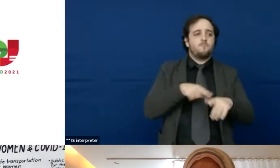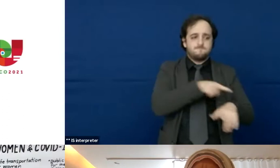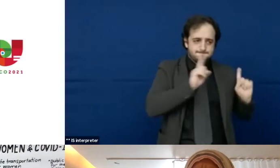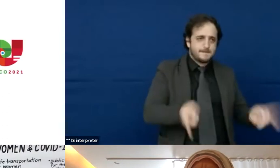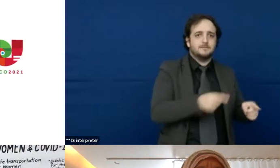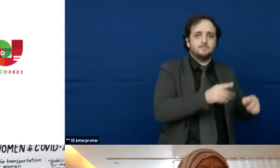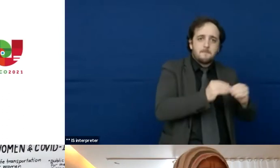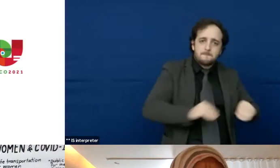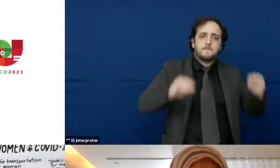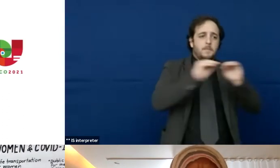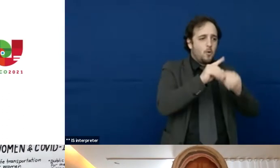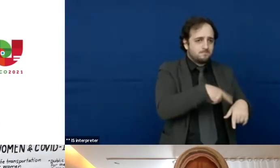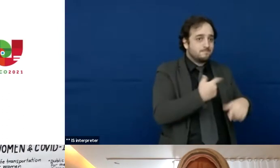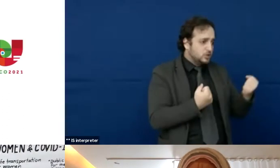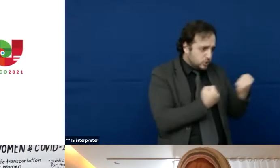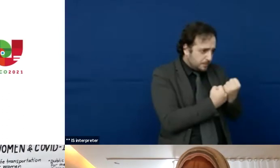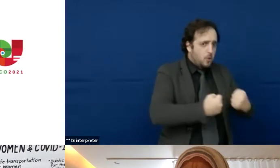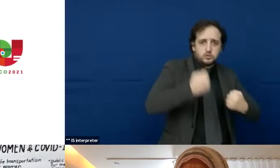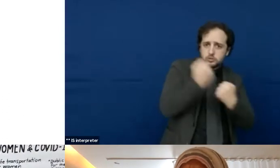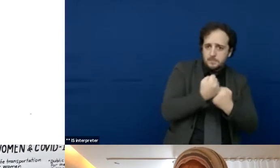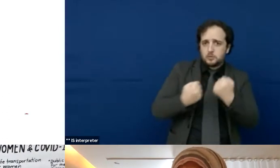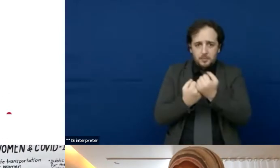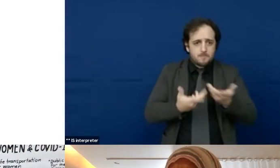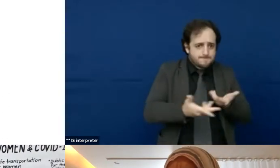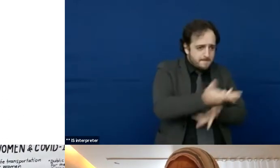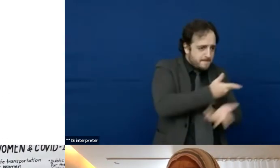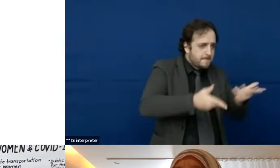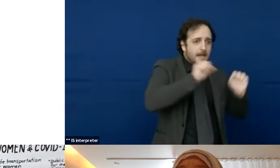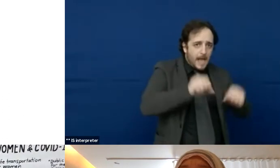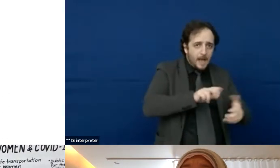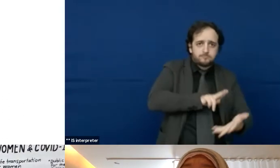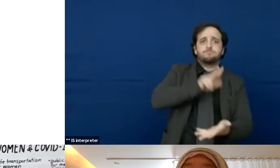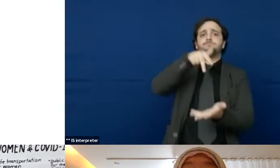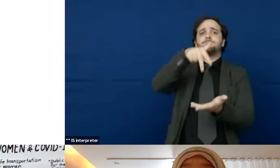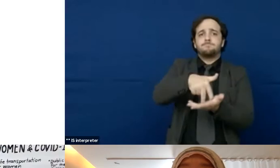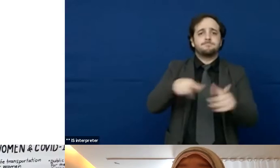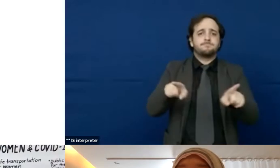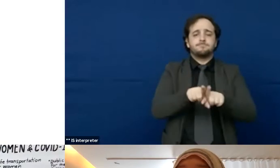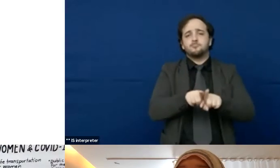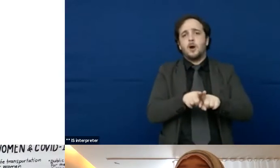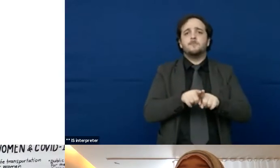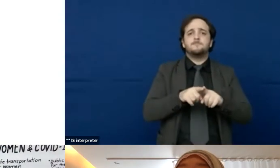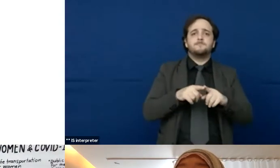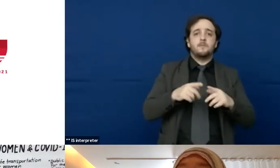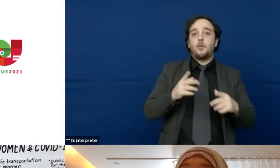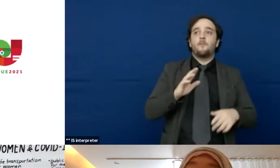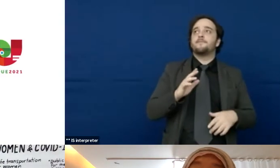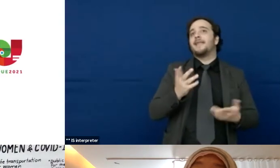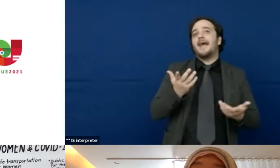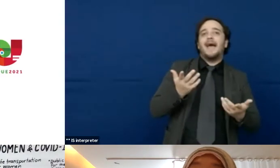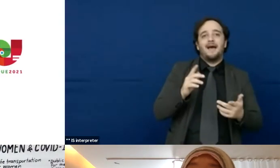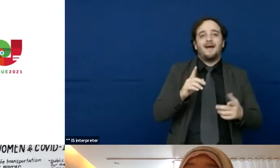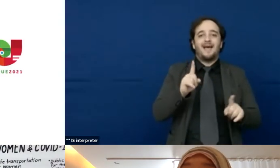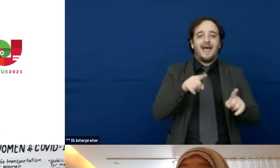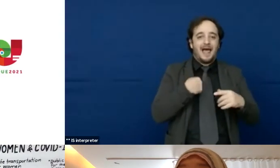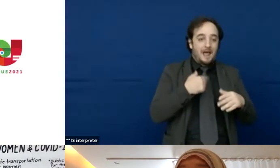their opinion, their skills and experience. For the Huairu Commission and all members of